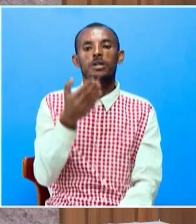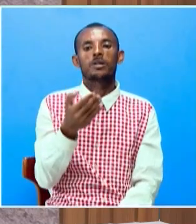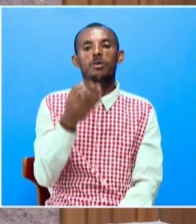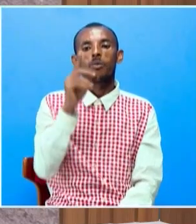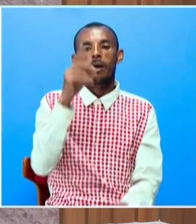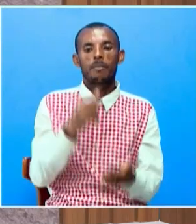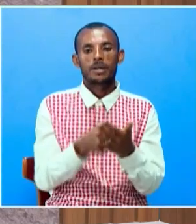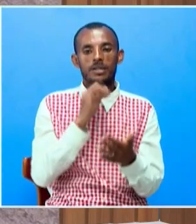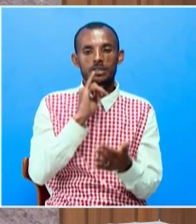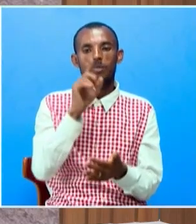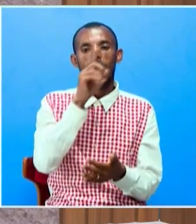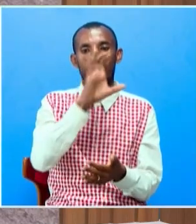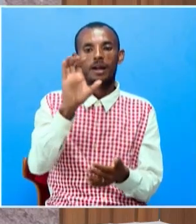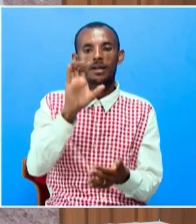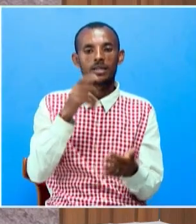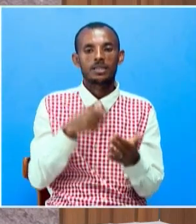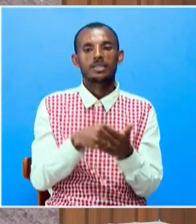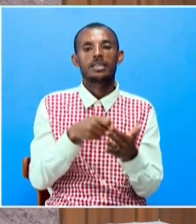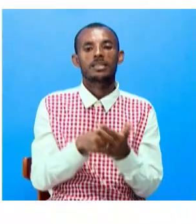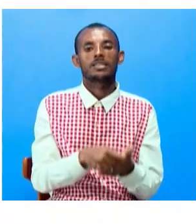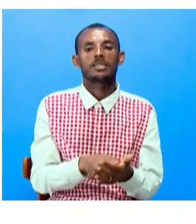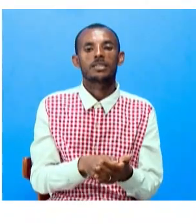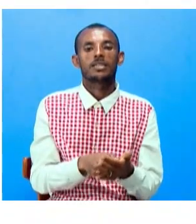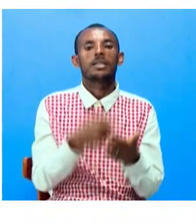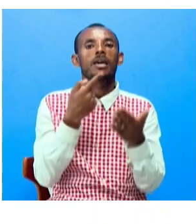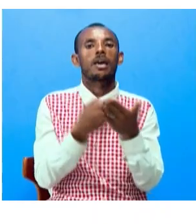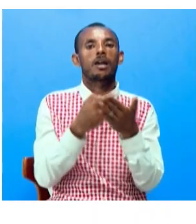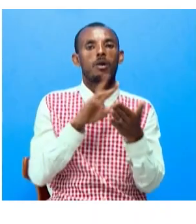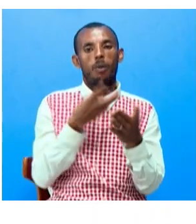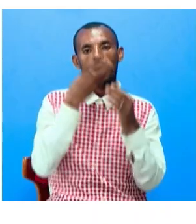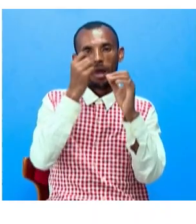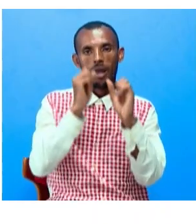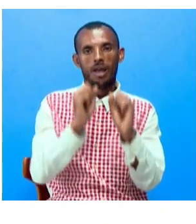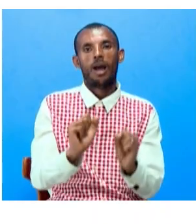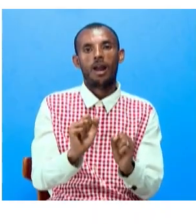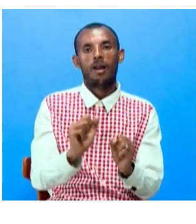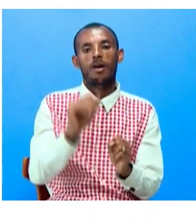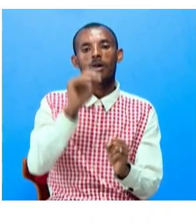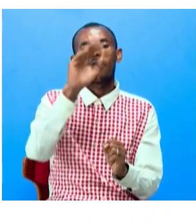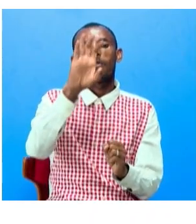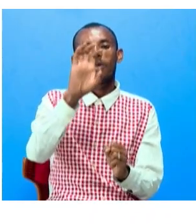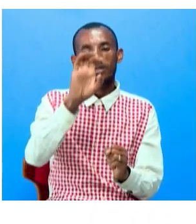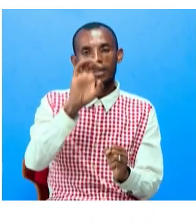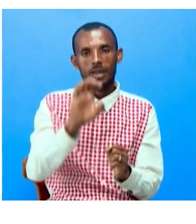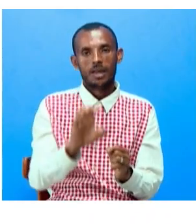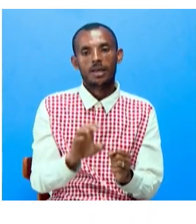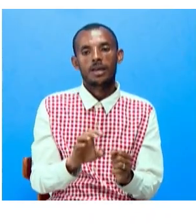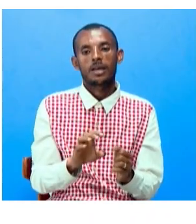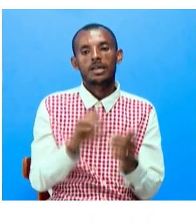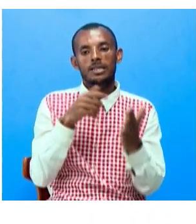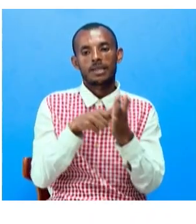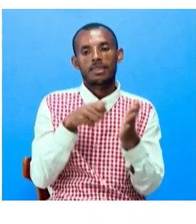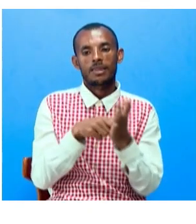birr is this 100 cents. Therefore, here this becomes 40 cents.